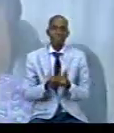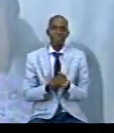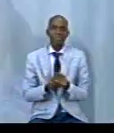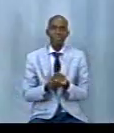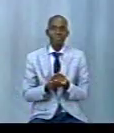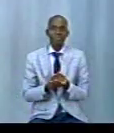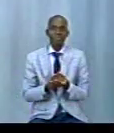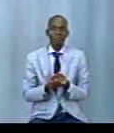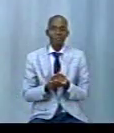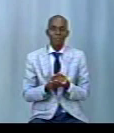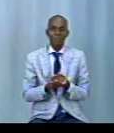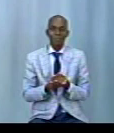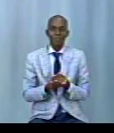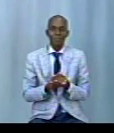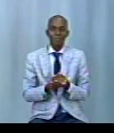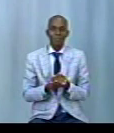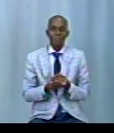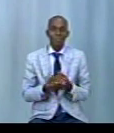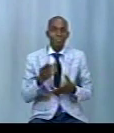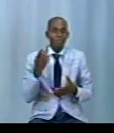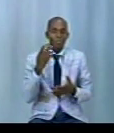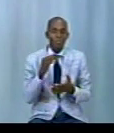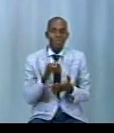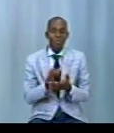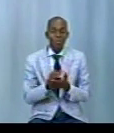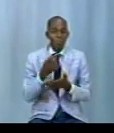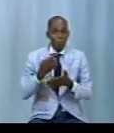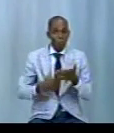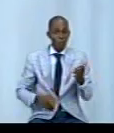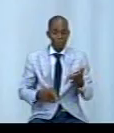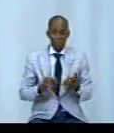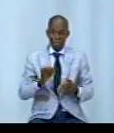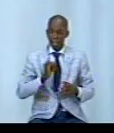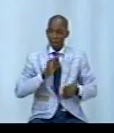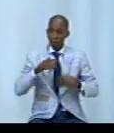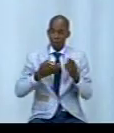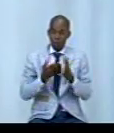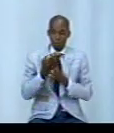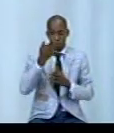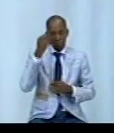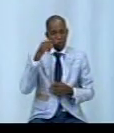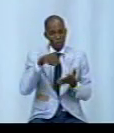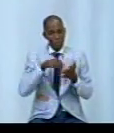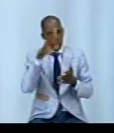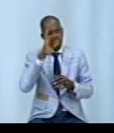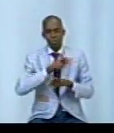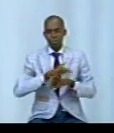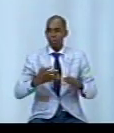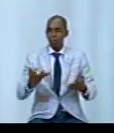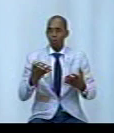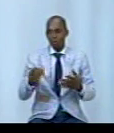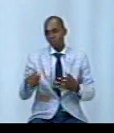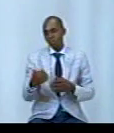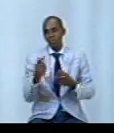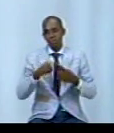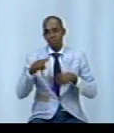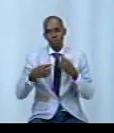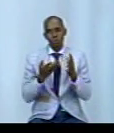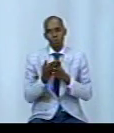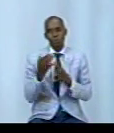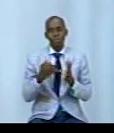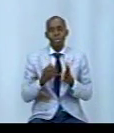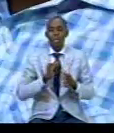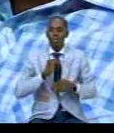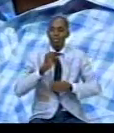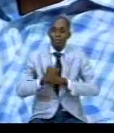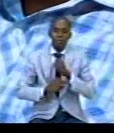him, I wouldn't want my enemy to pass through it. I suffer a lot on him. You can imagine